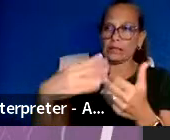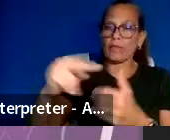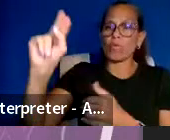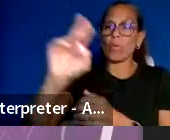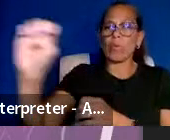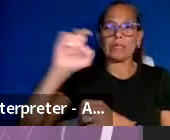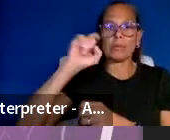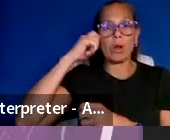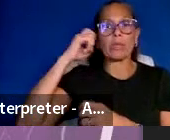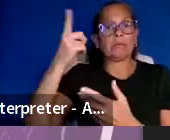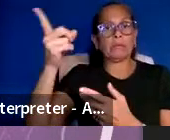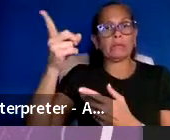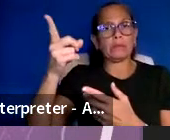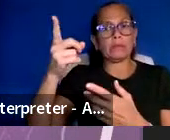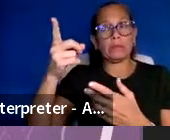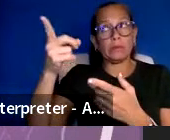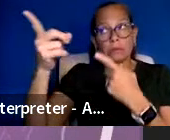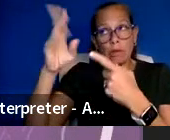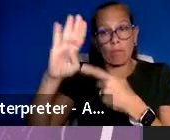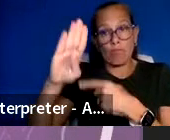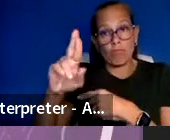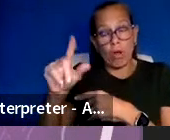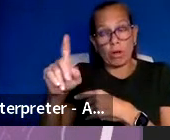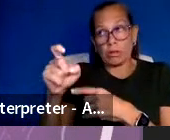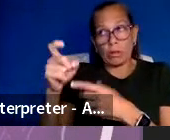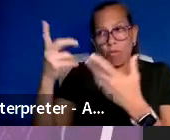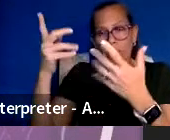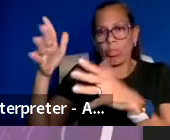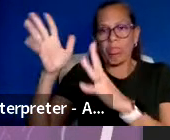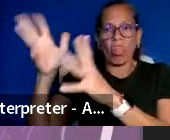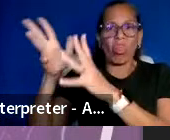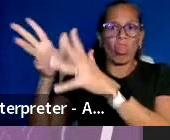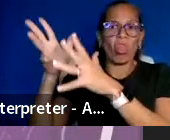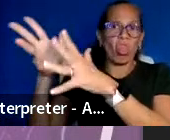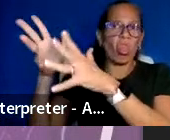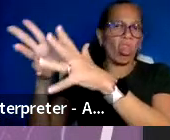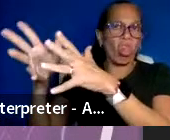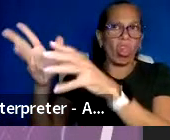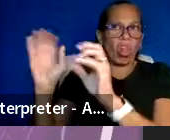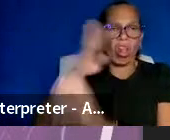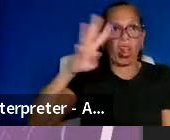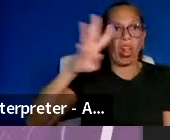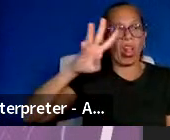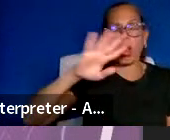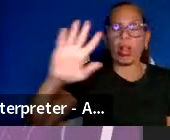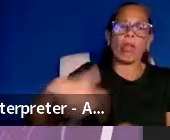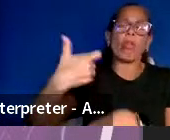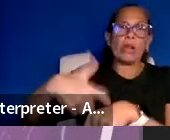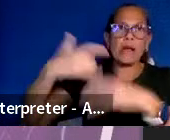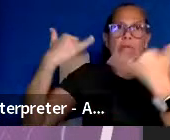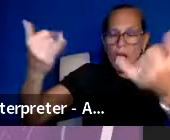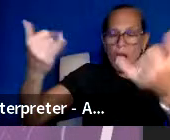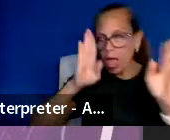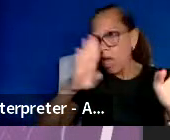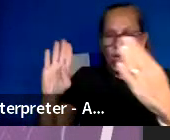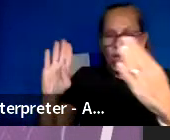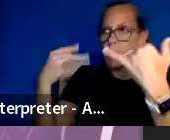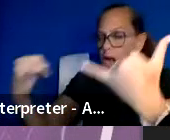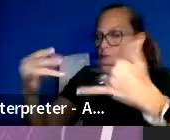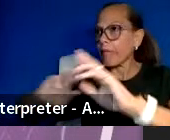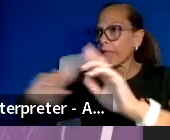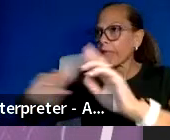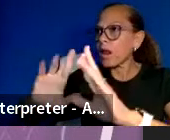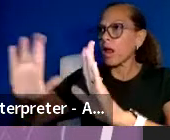Bronx, a community that has been forgotten for a long, long period of time. So please share any input that you have